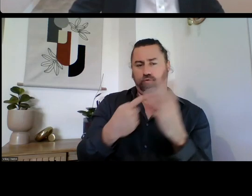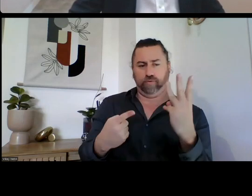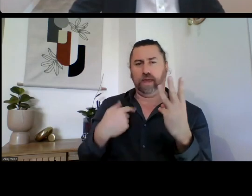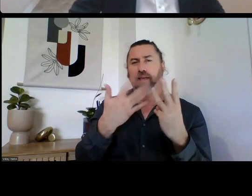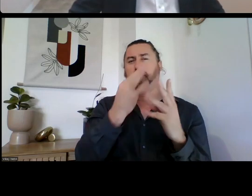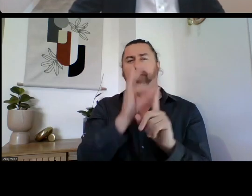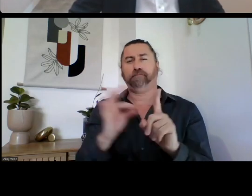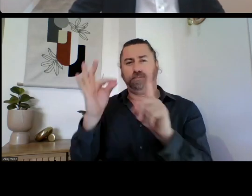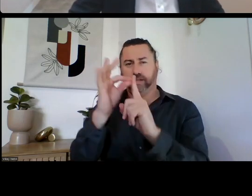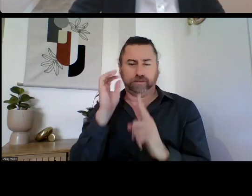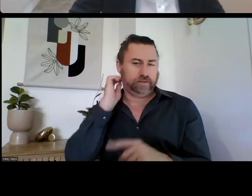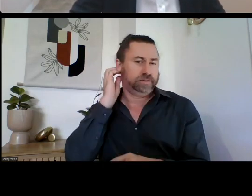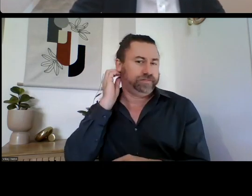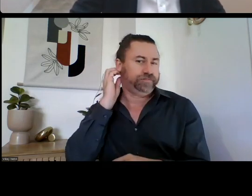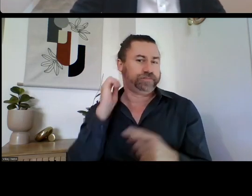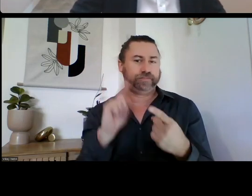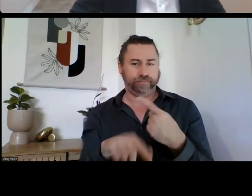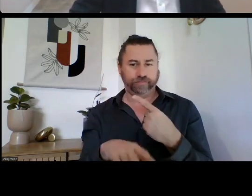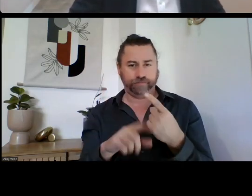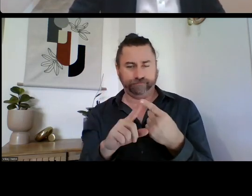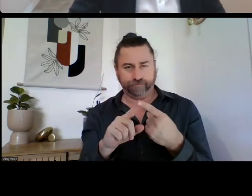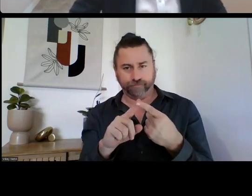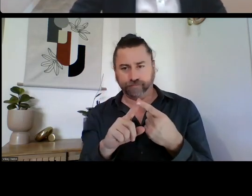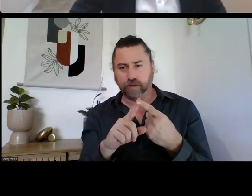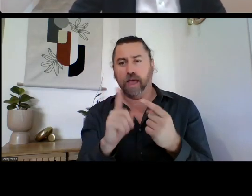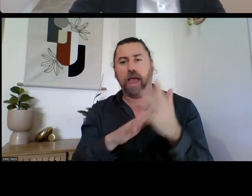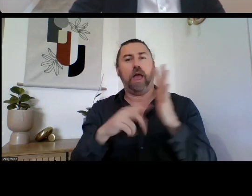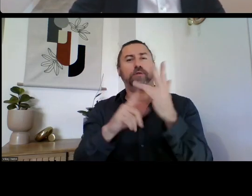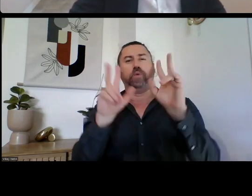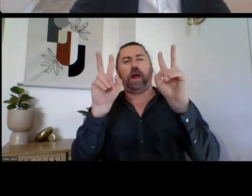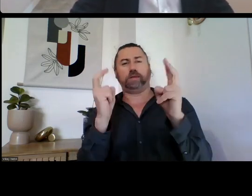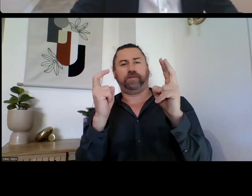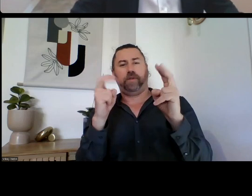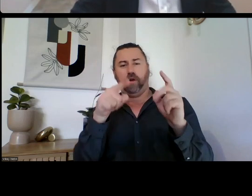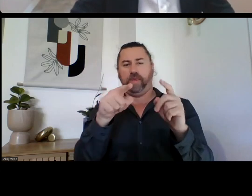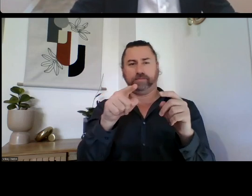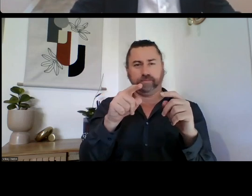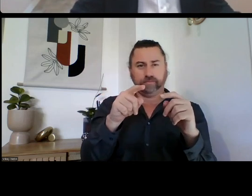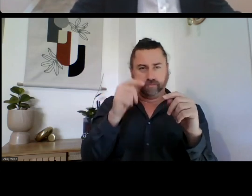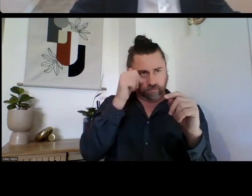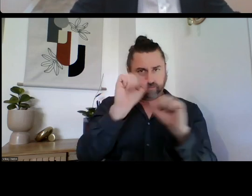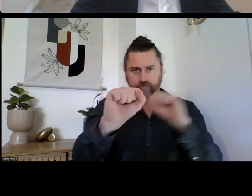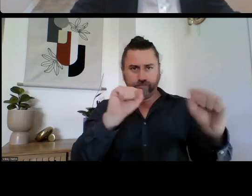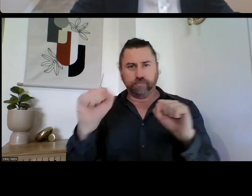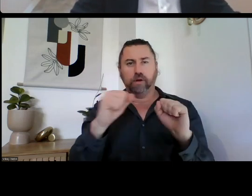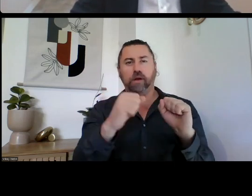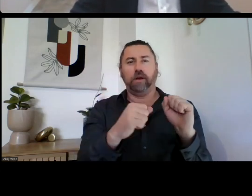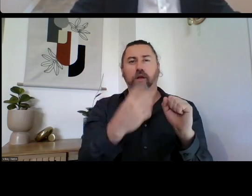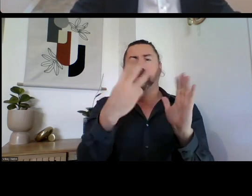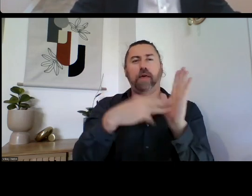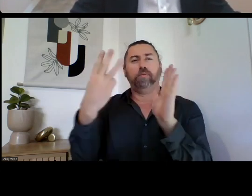particular areas. So first, I'll talk about the classification system that will determine the quarterly budgets.